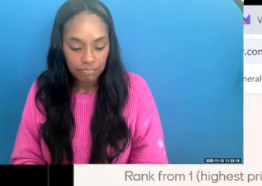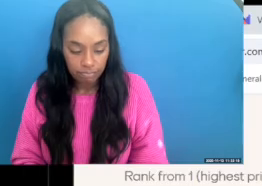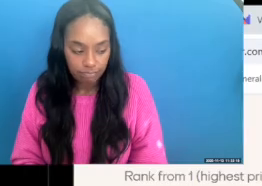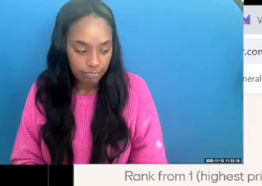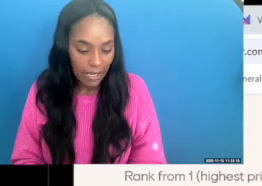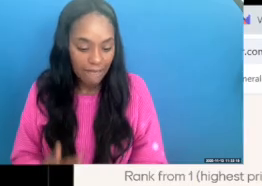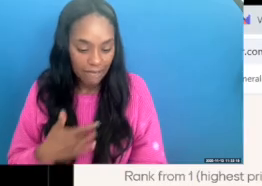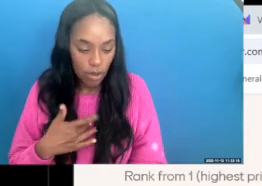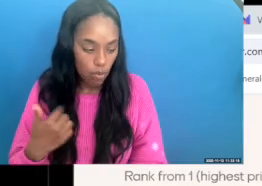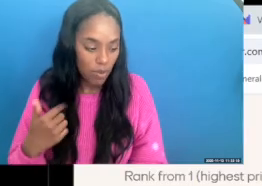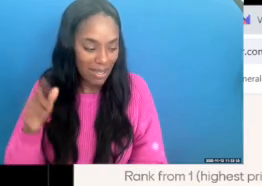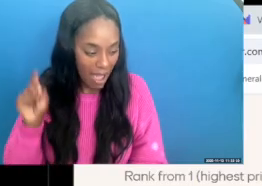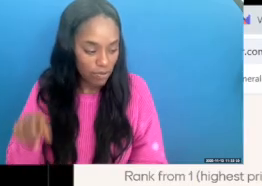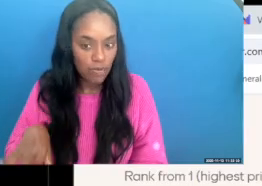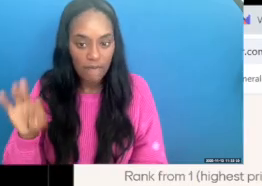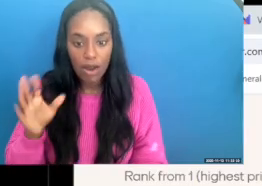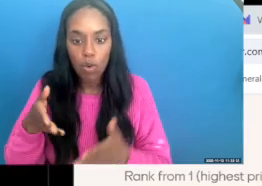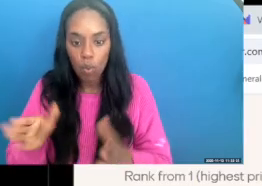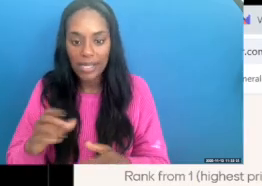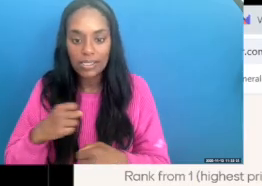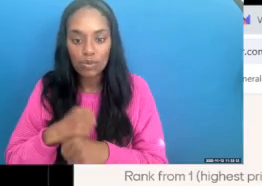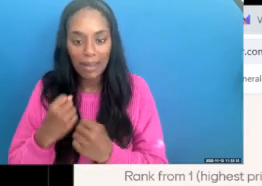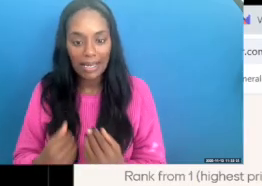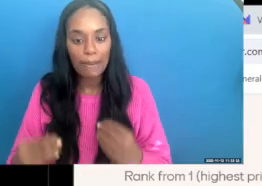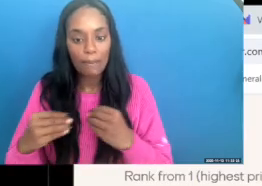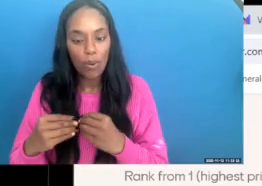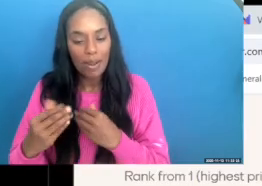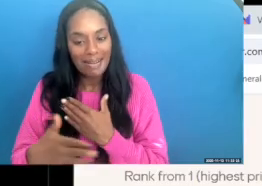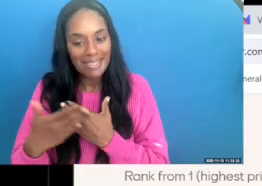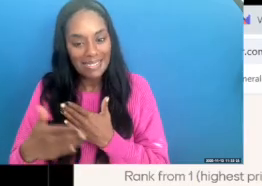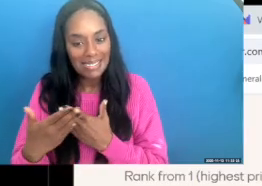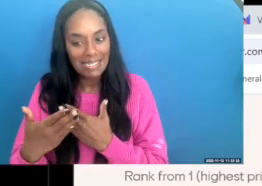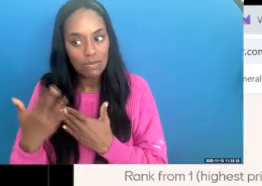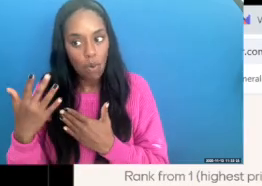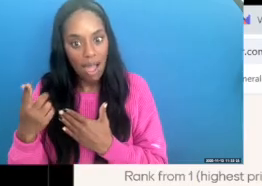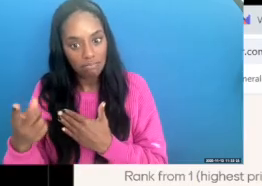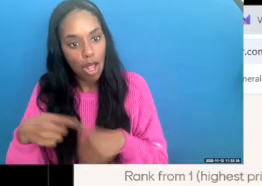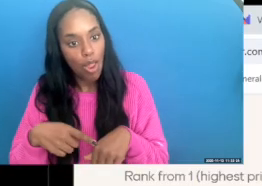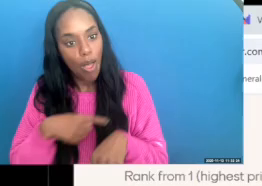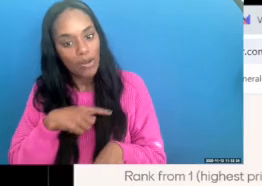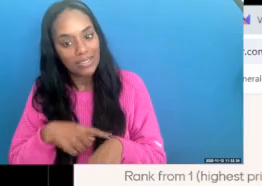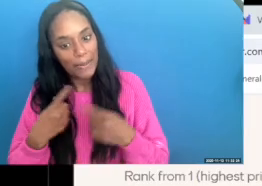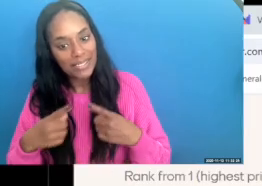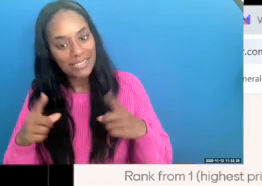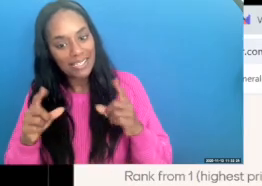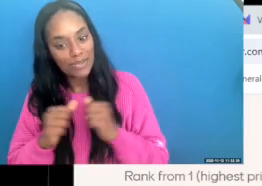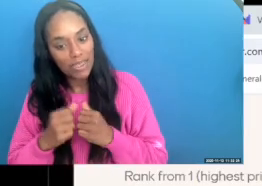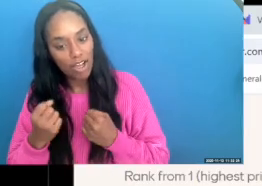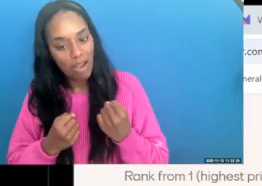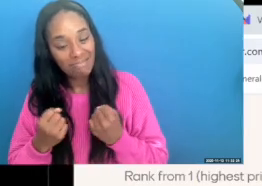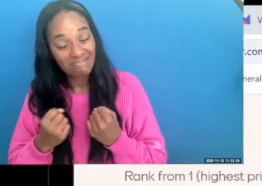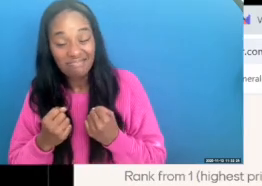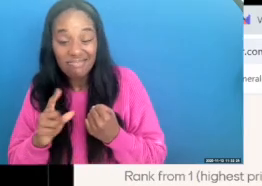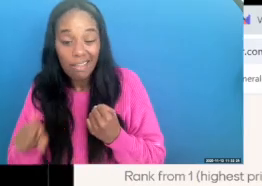much new to them, you've got to find, I genuinely believe that we have to find a way to make it easier